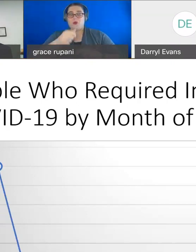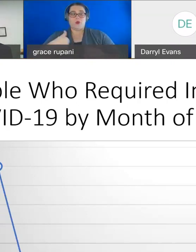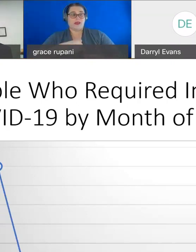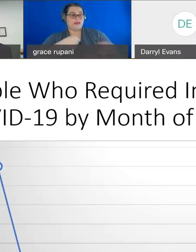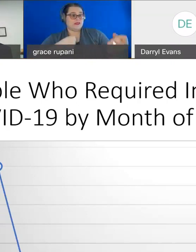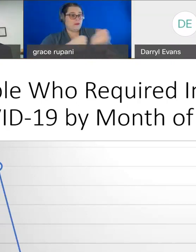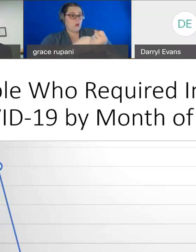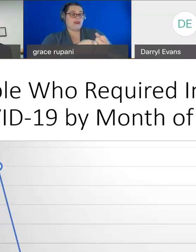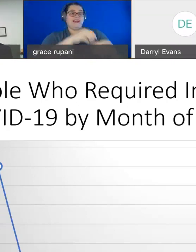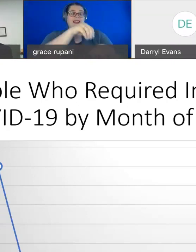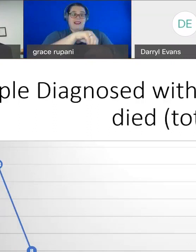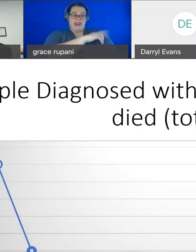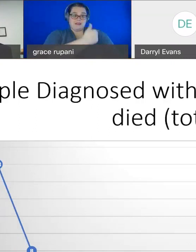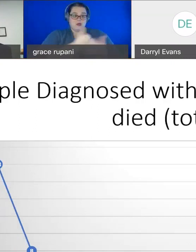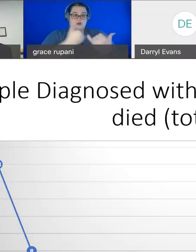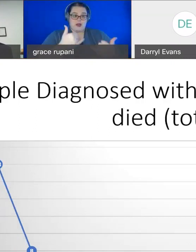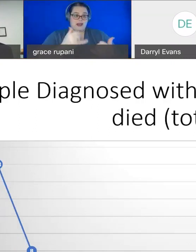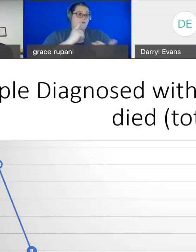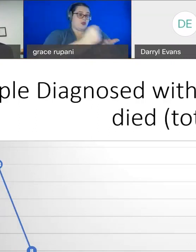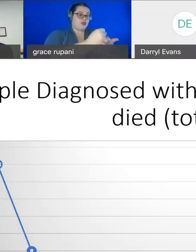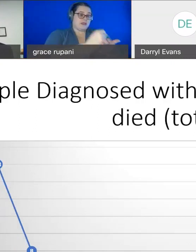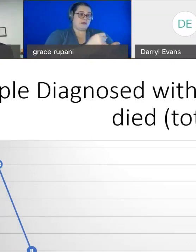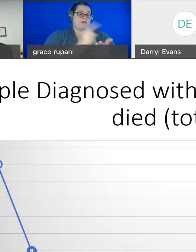for COVID-19.